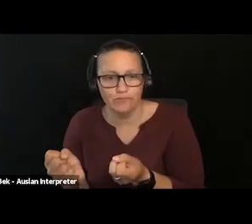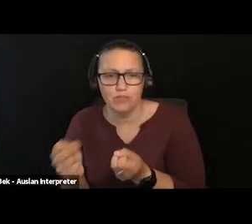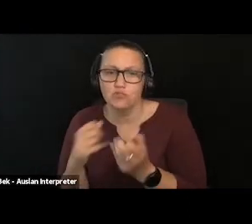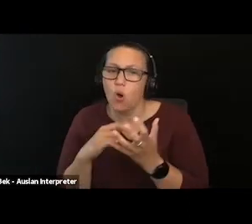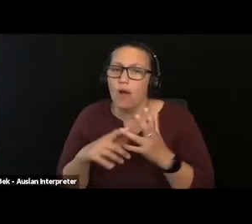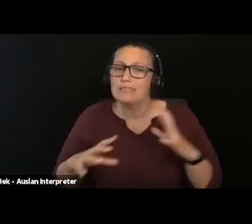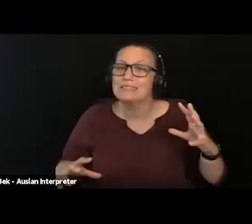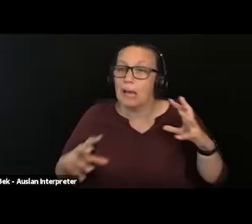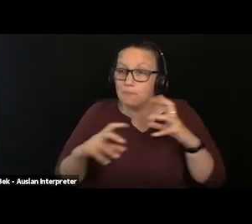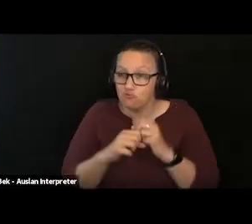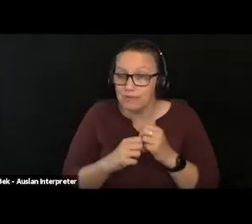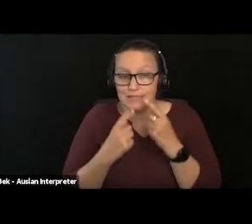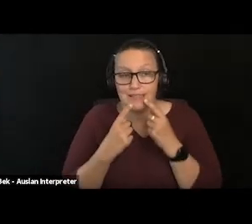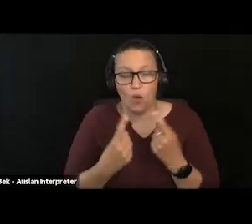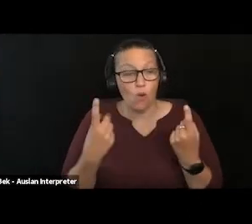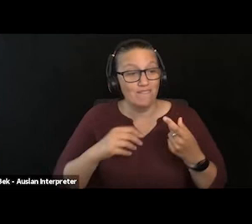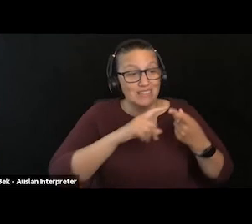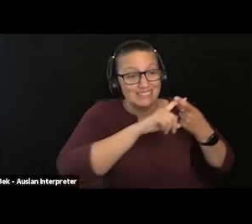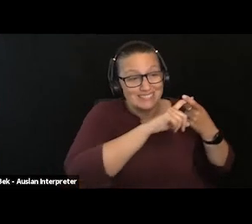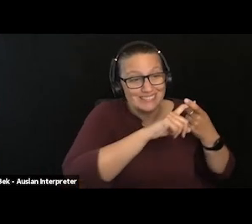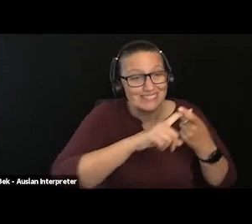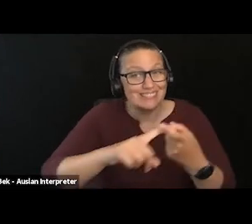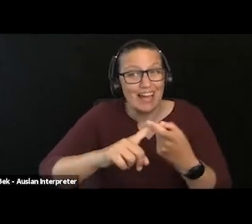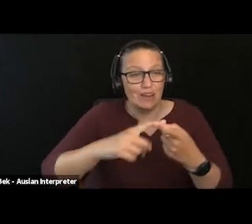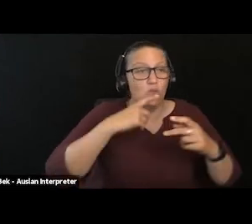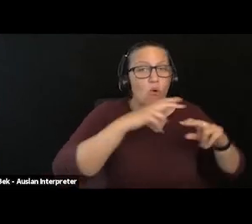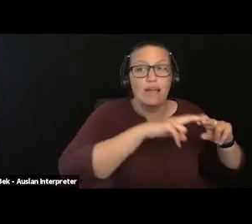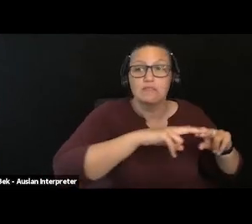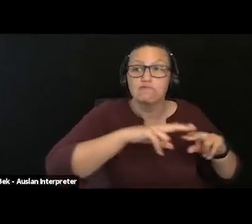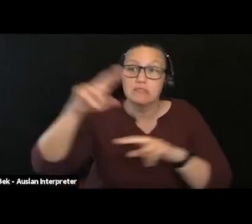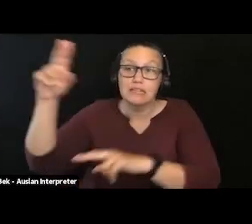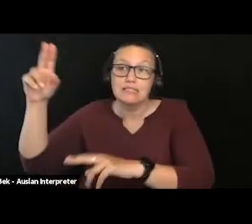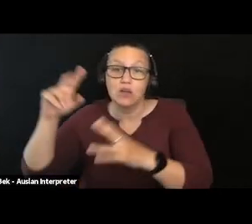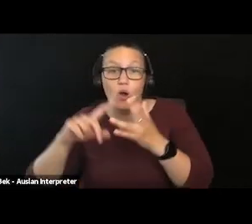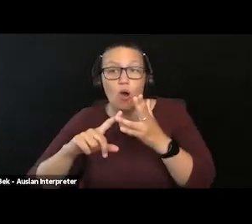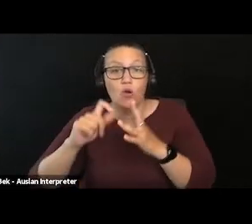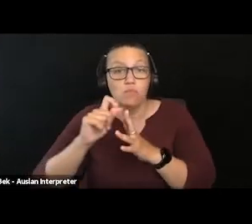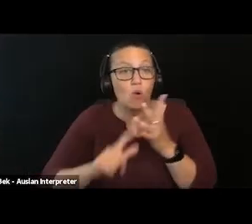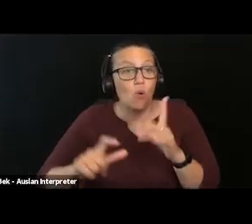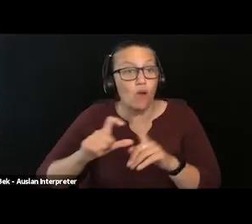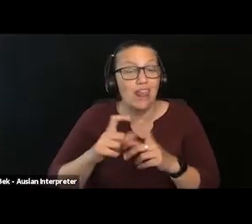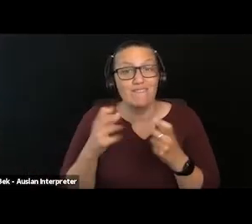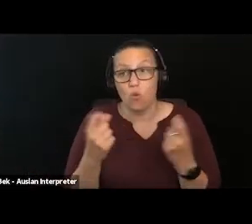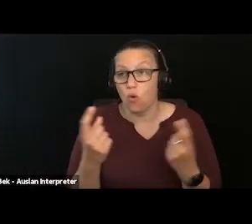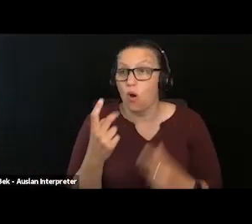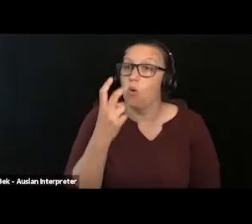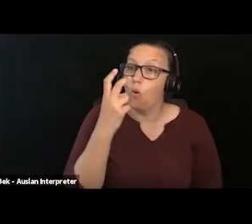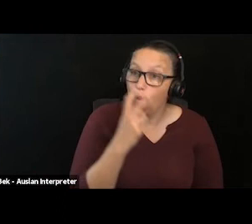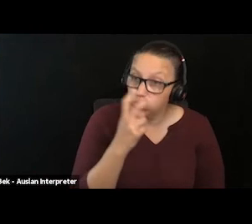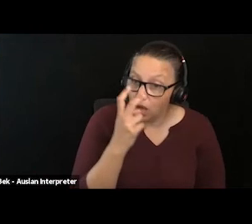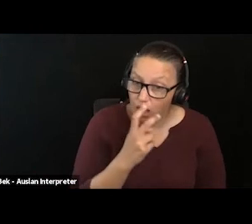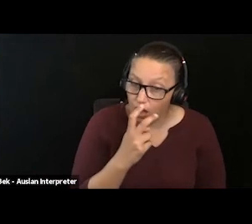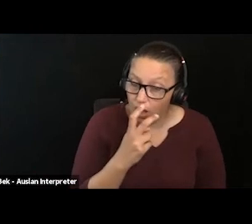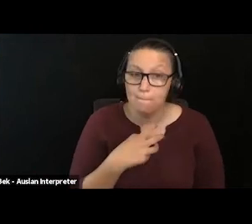with sustained or increasing opioid use trajectories tended to be older, with more comorbidities and hospitalizations prior